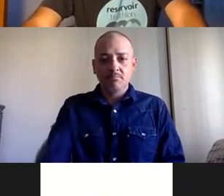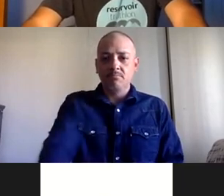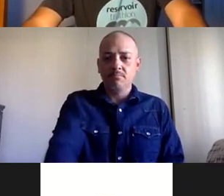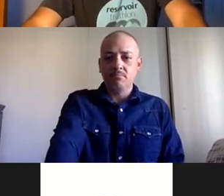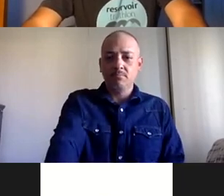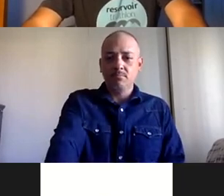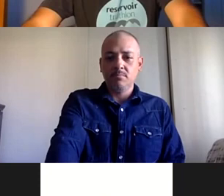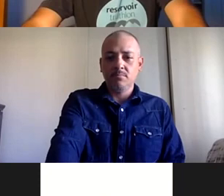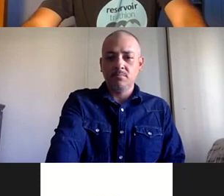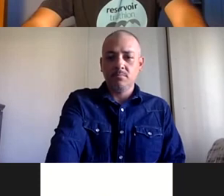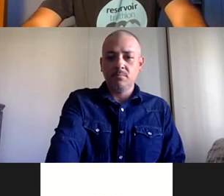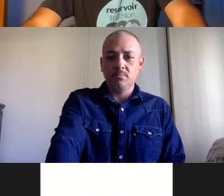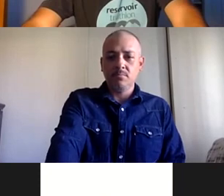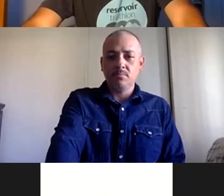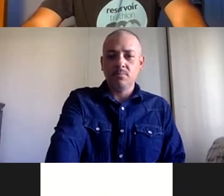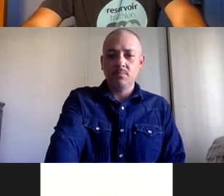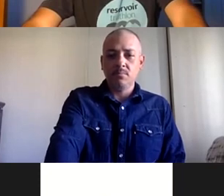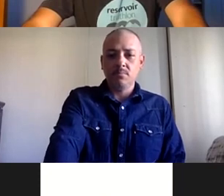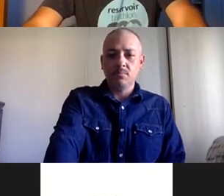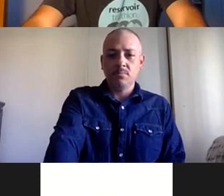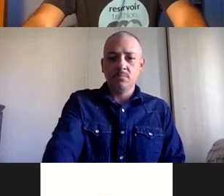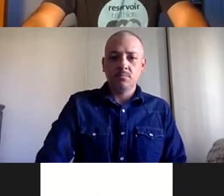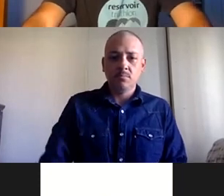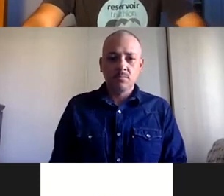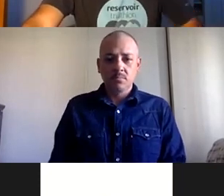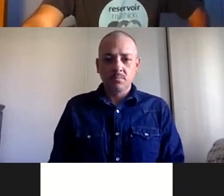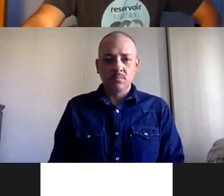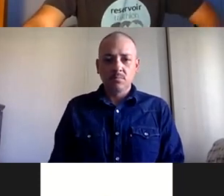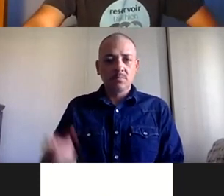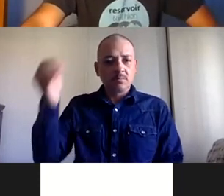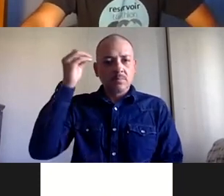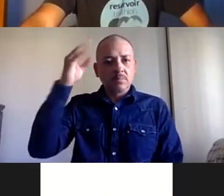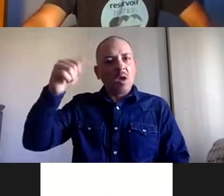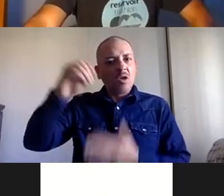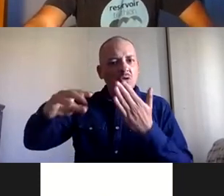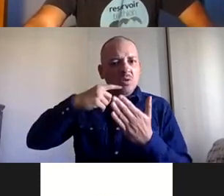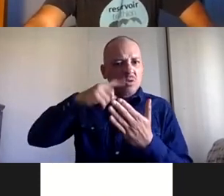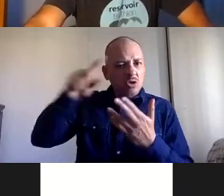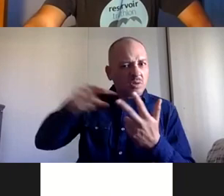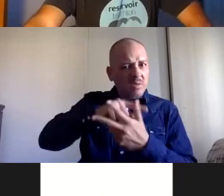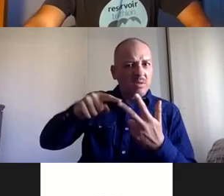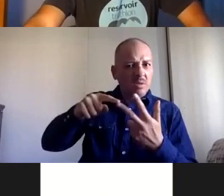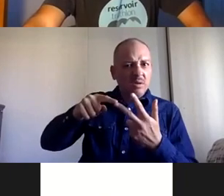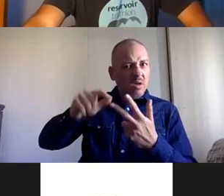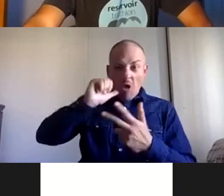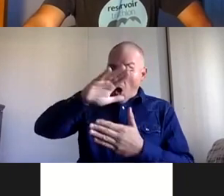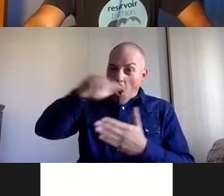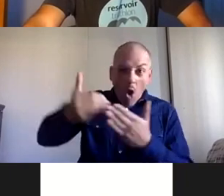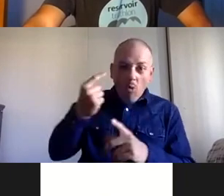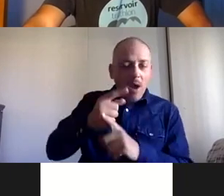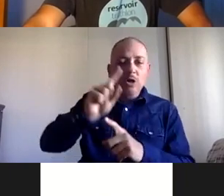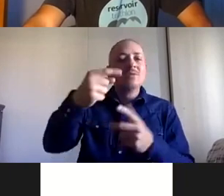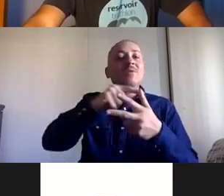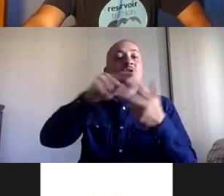Wait, to The confirm, it's former like two- just the three we're covering today, right? Those are not all of the RL algorithms in the world. Definitely not.